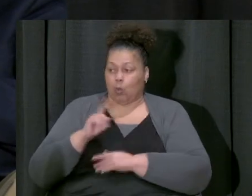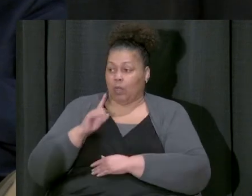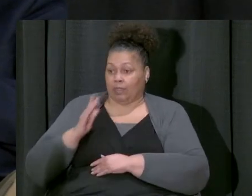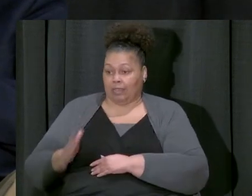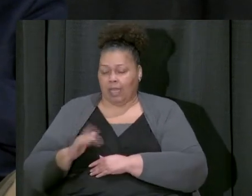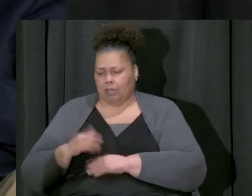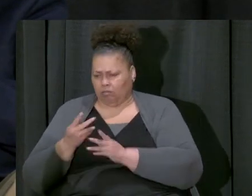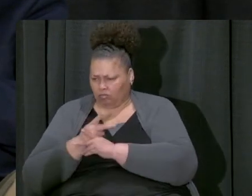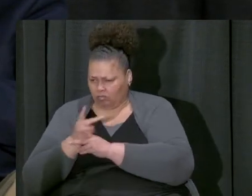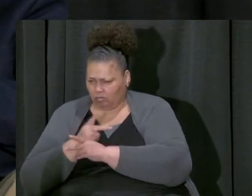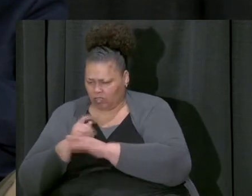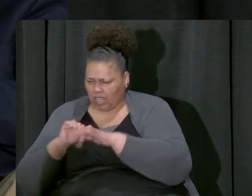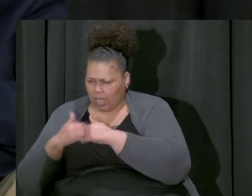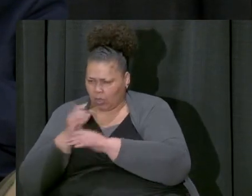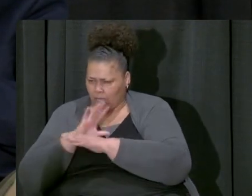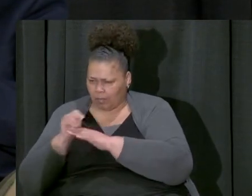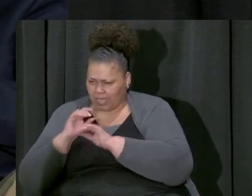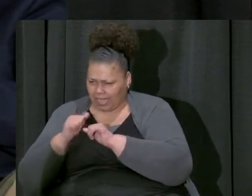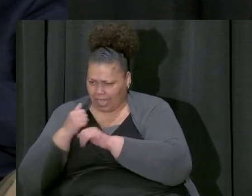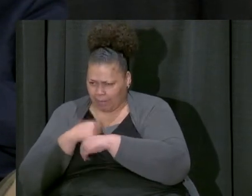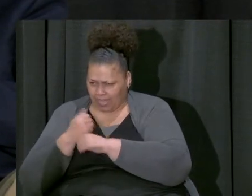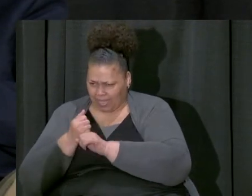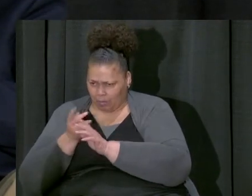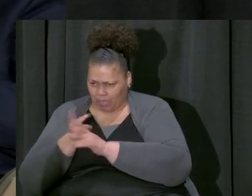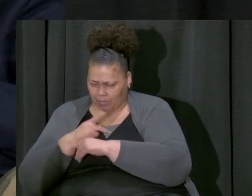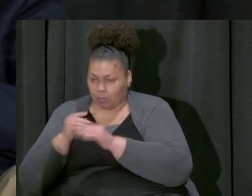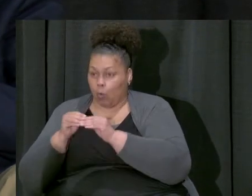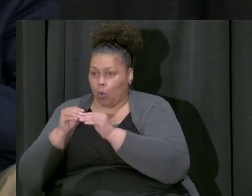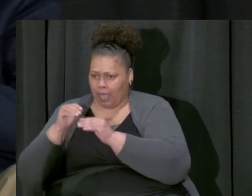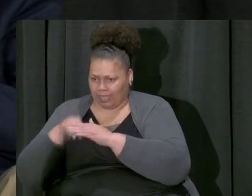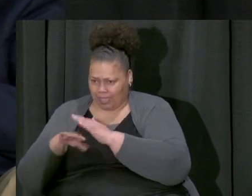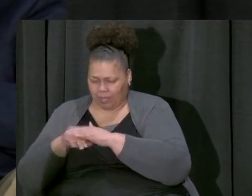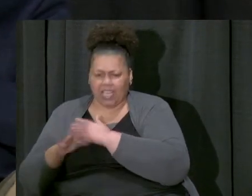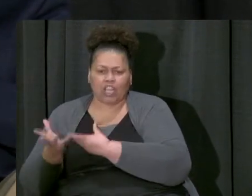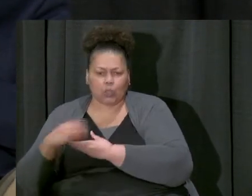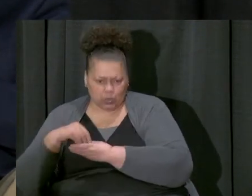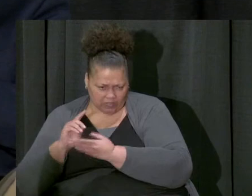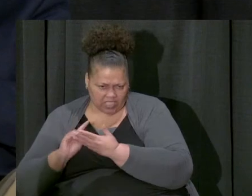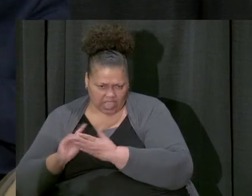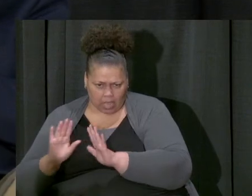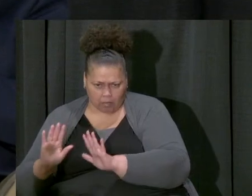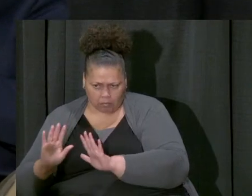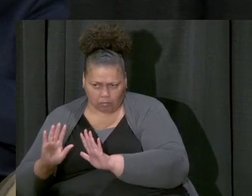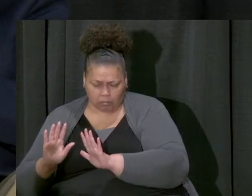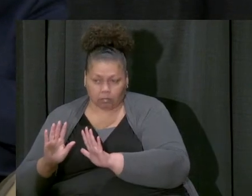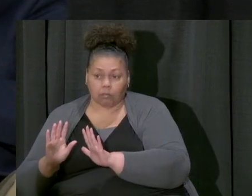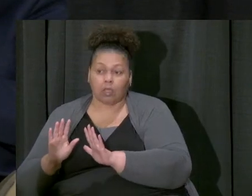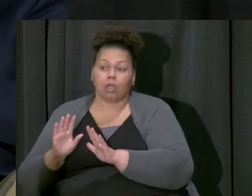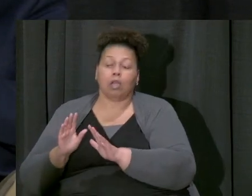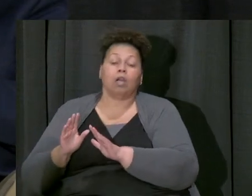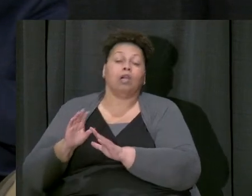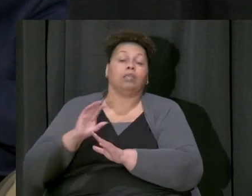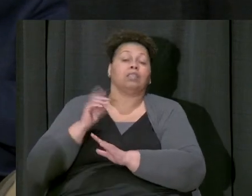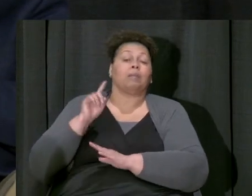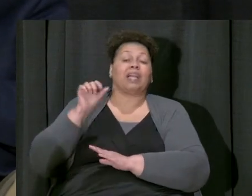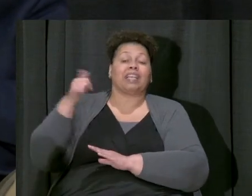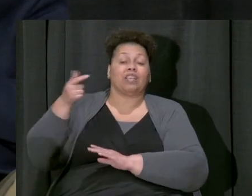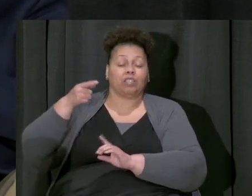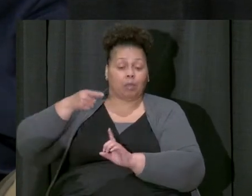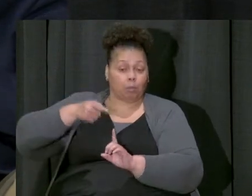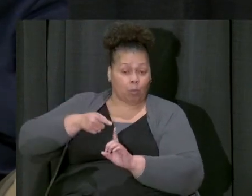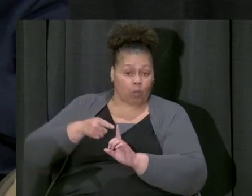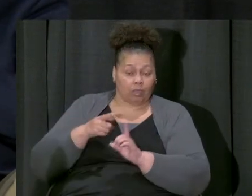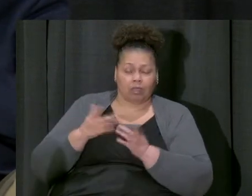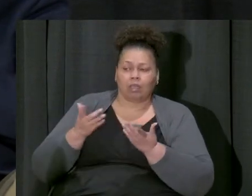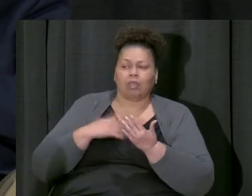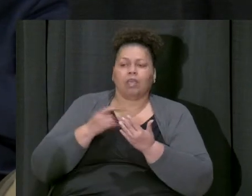out how companies can make their products as they ship more accessible, inclusive design. But somebody pointed out that if you take the, you